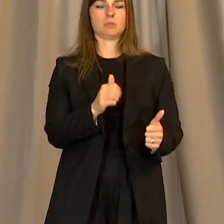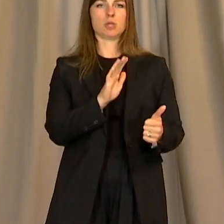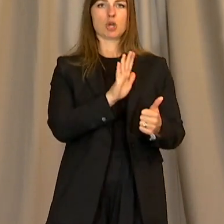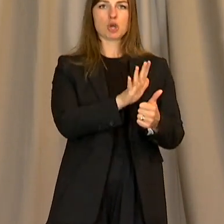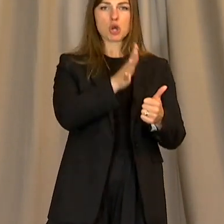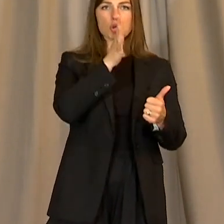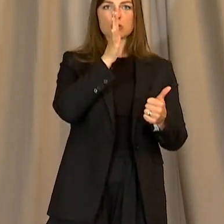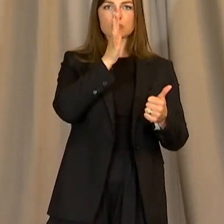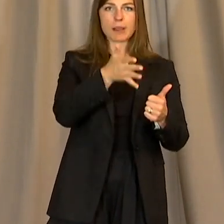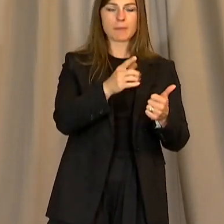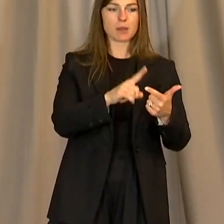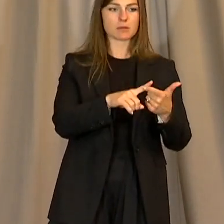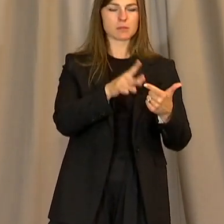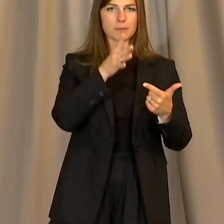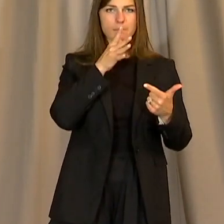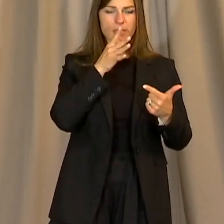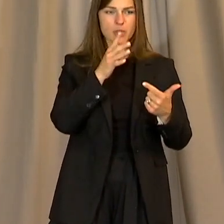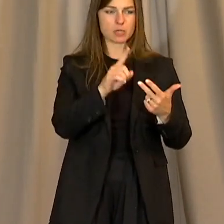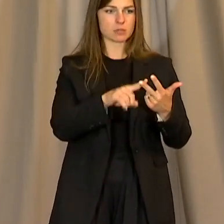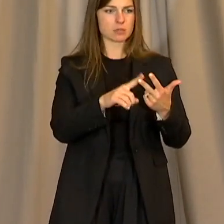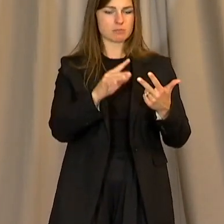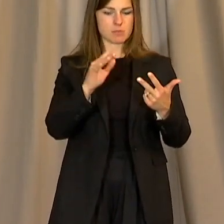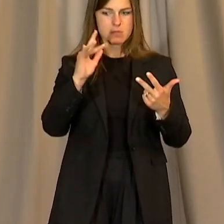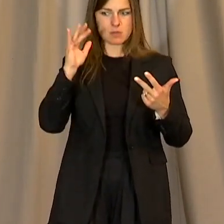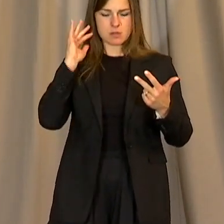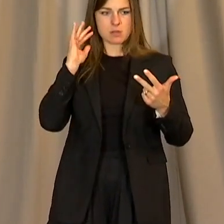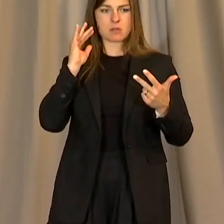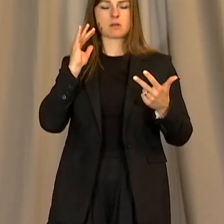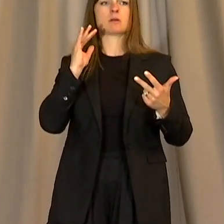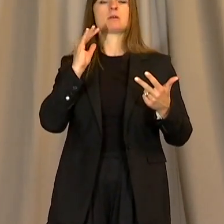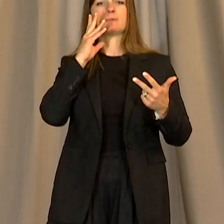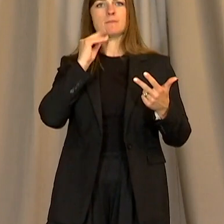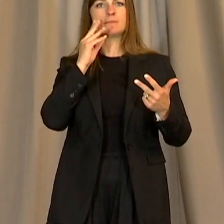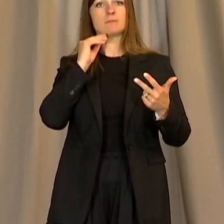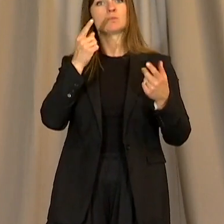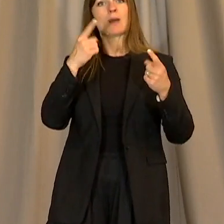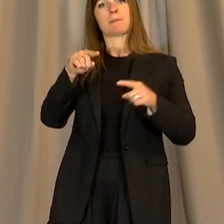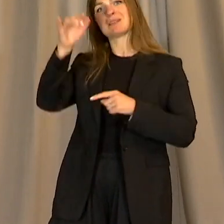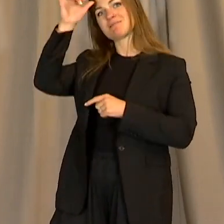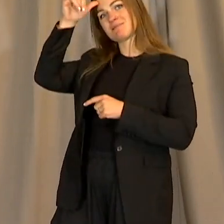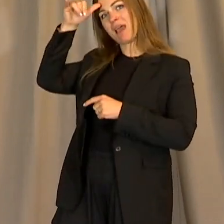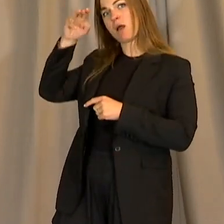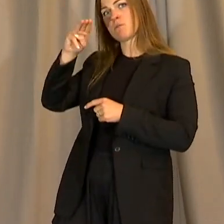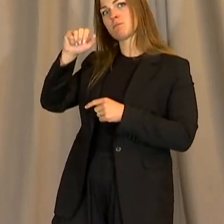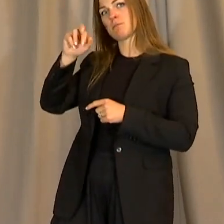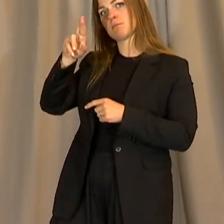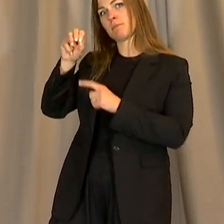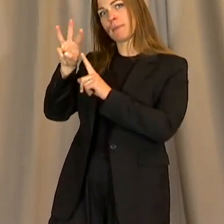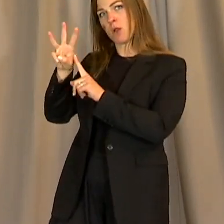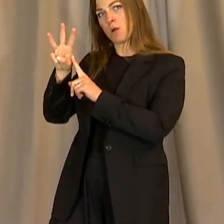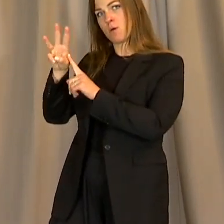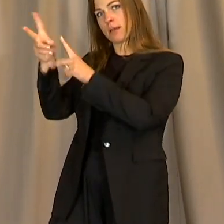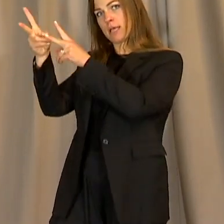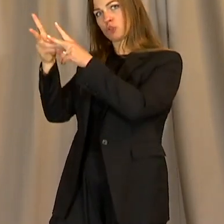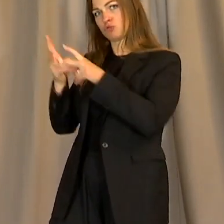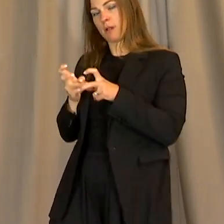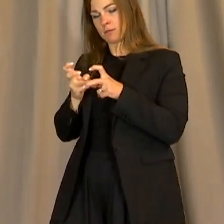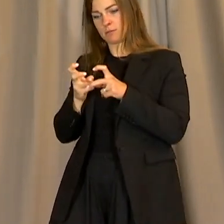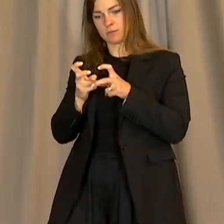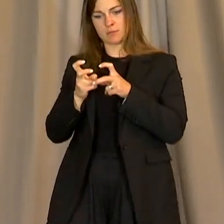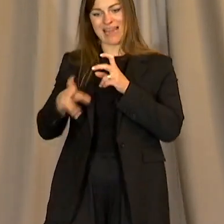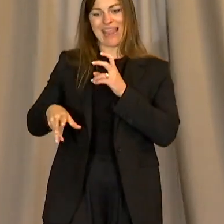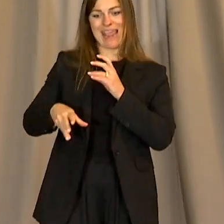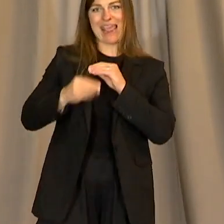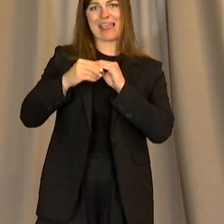right, all the way up. She extracted bone marrow from cows, added an enzyme to it to